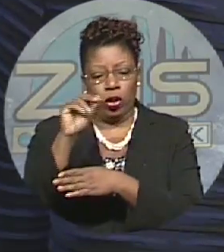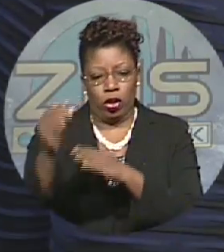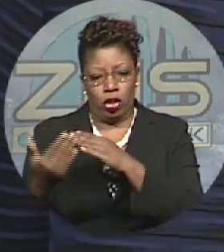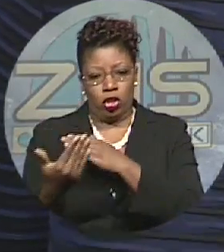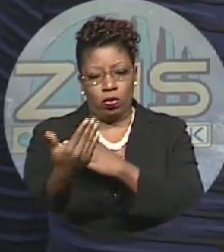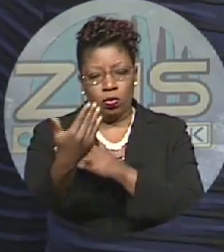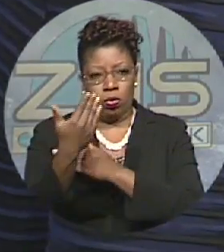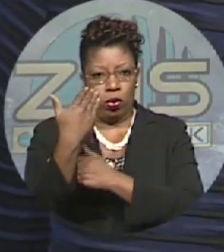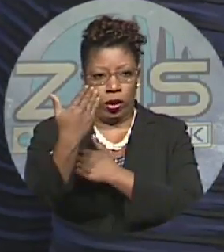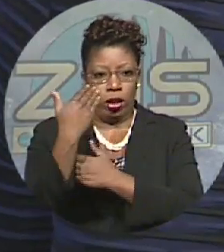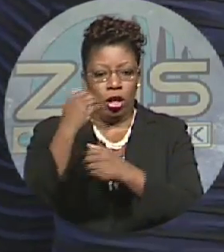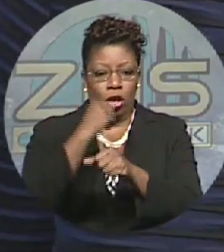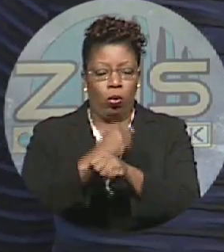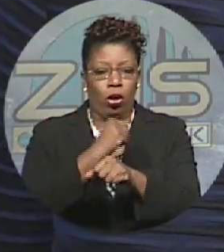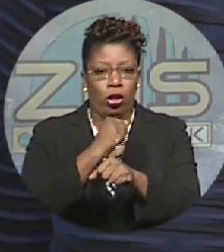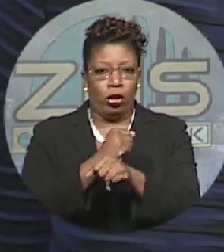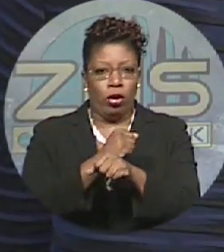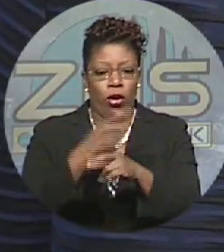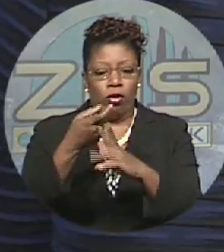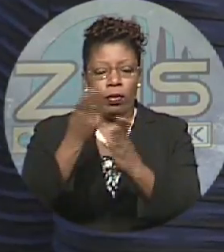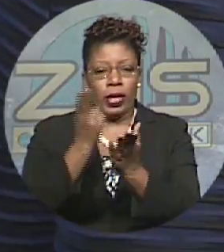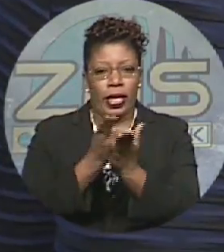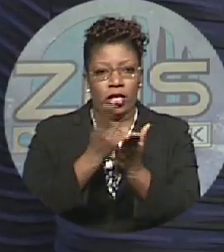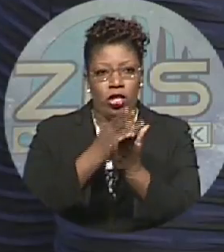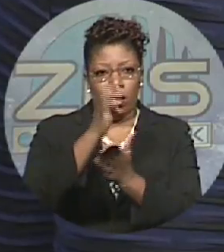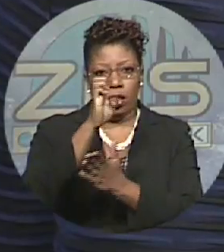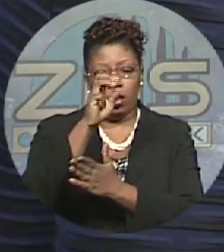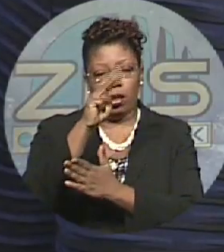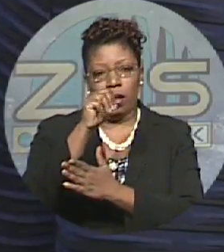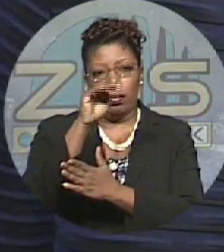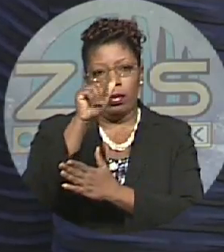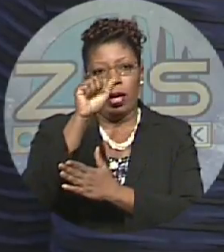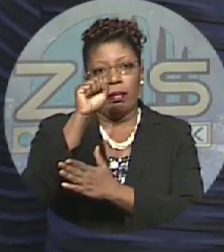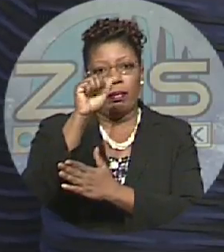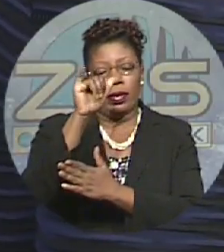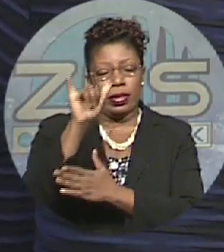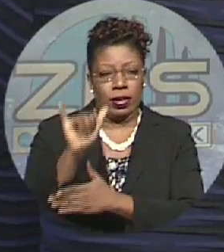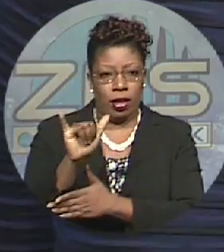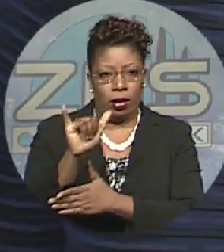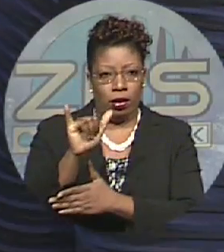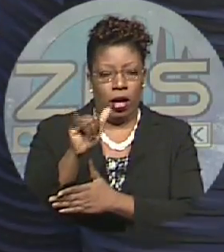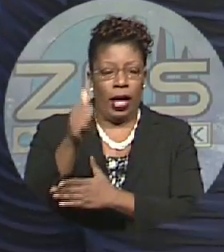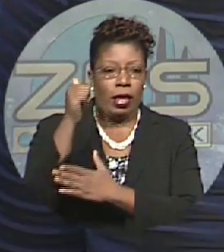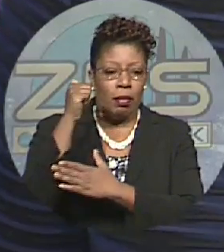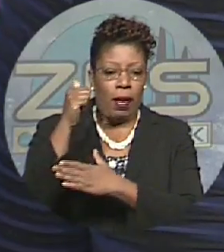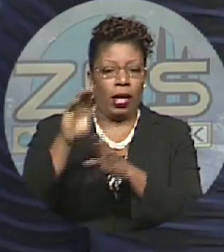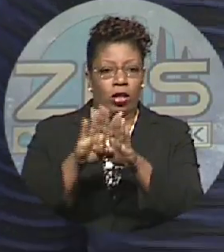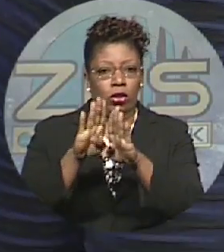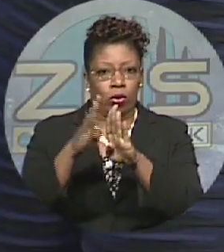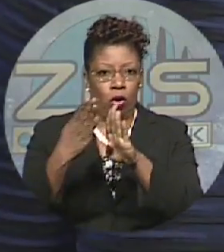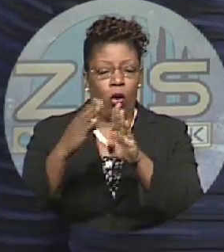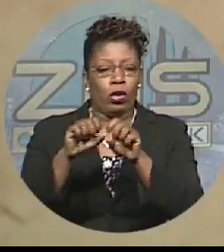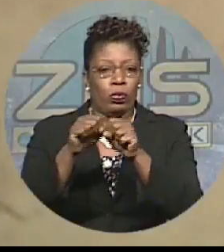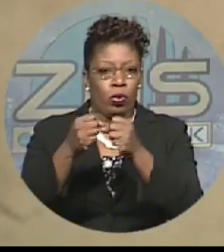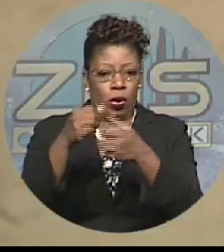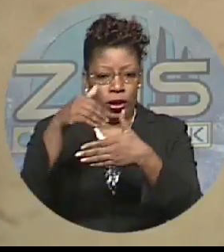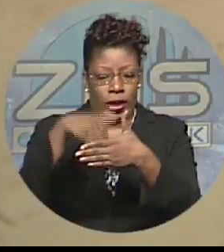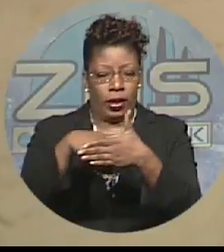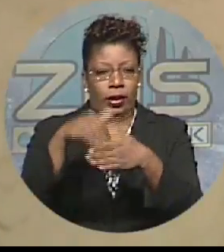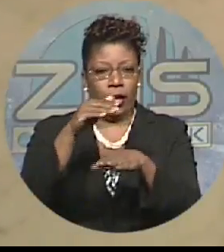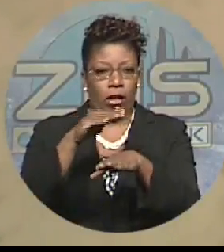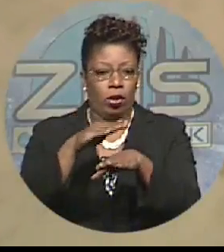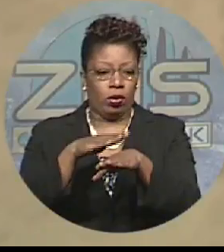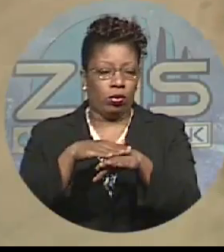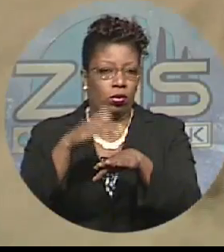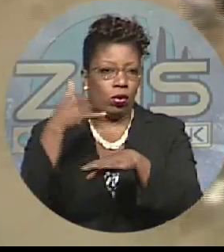an employee of the Haitian embassy arrived to work to find that the back door to the Sears Hill building had been breached. They called police and